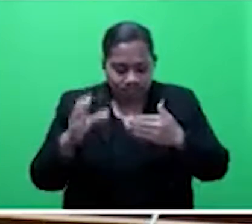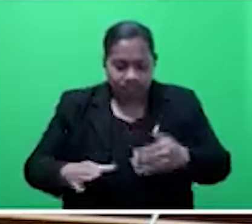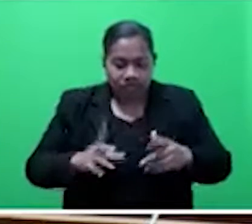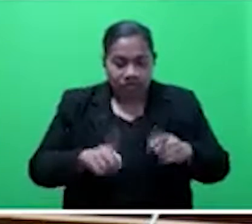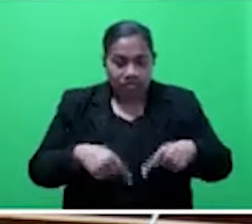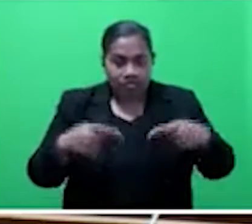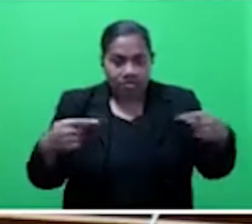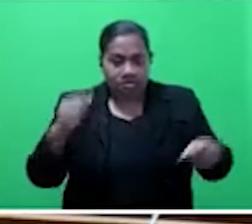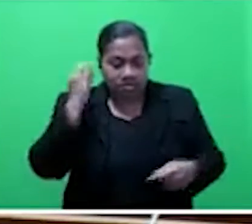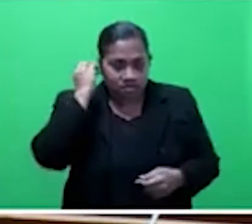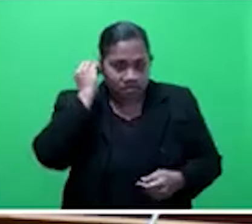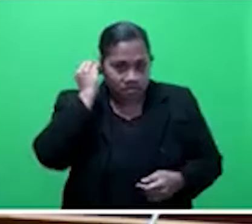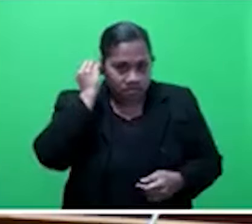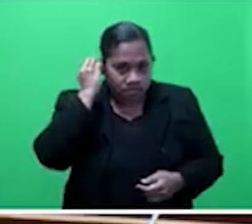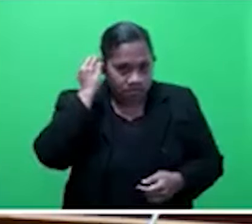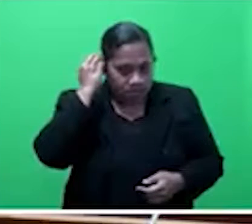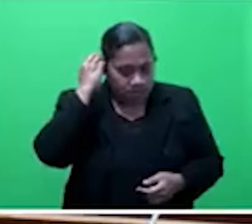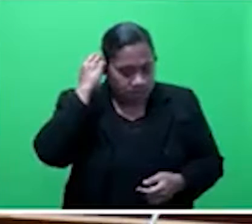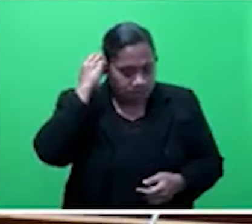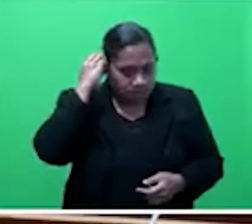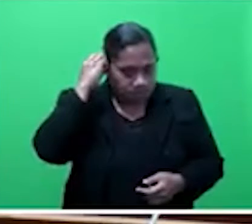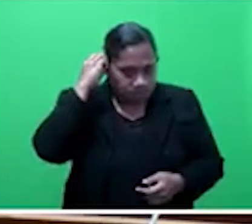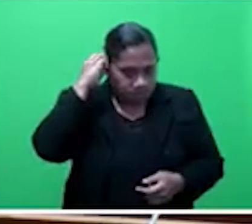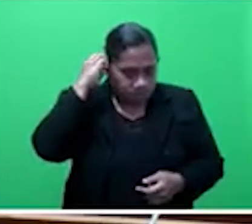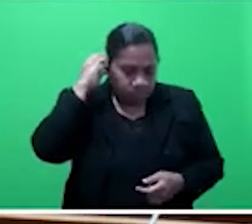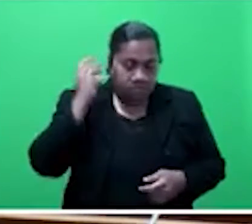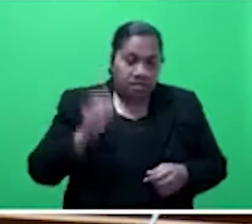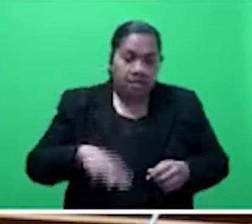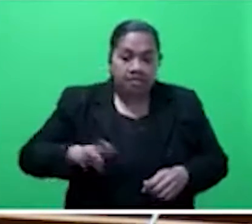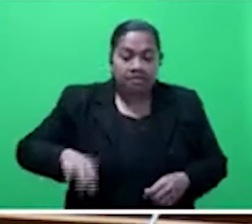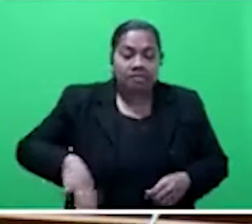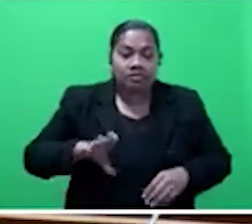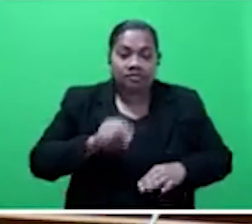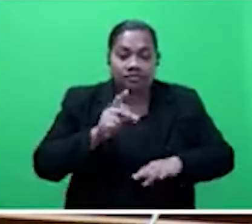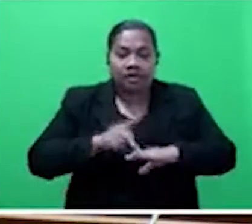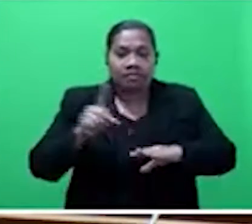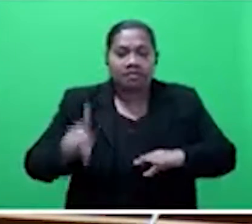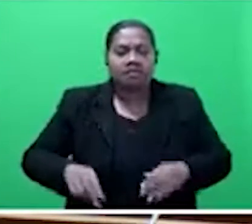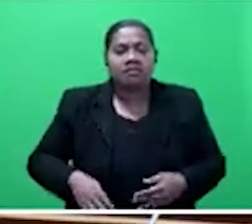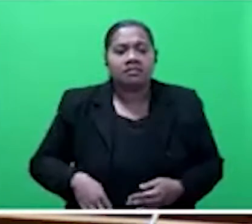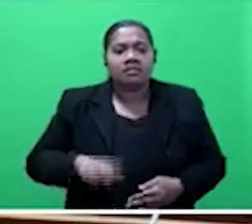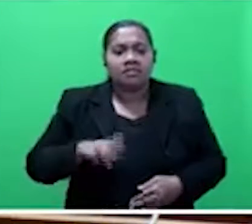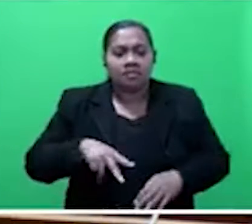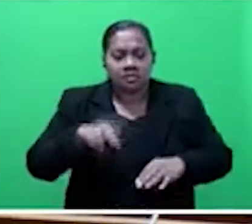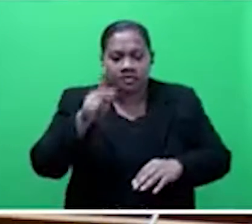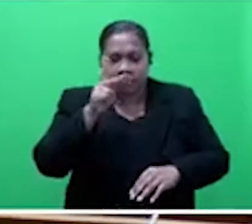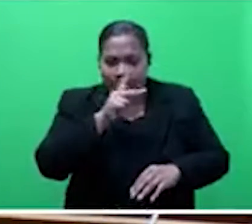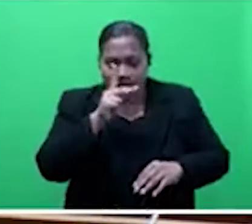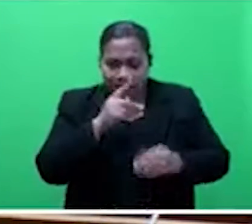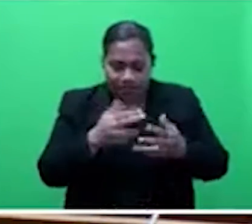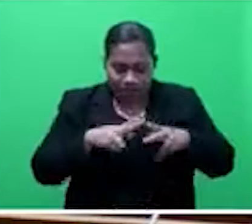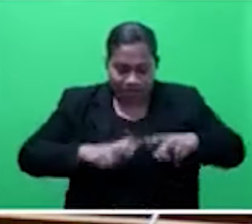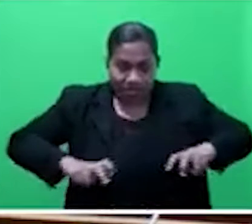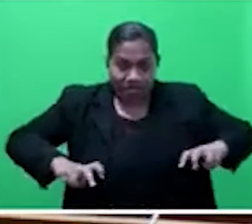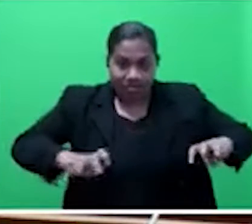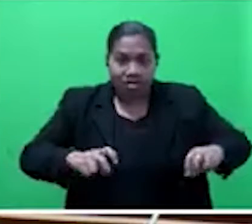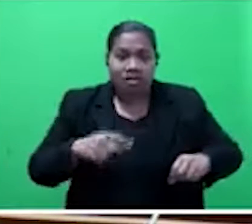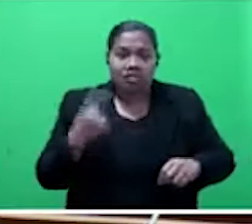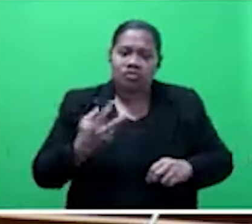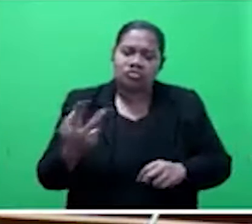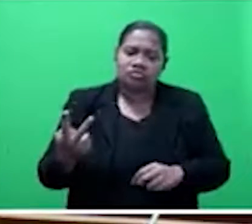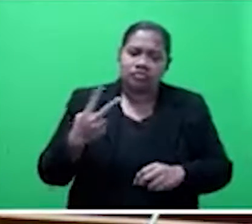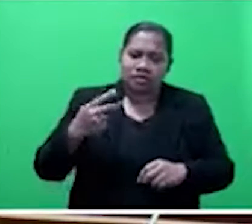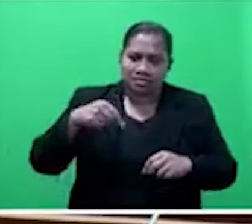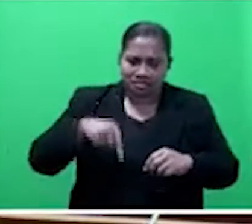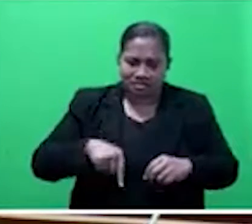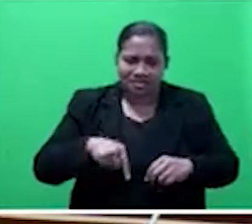Honourable Members of Parliament, members of the public in the gallery, and those watching this proceedings from the comfort of their